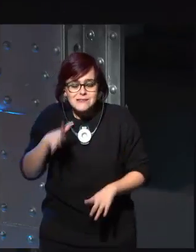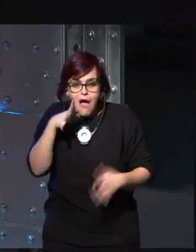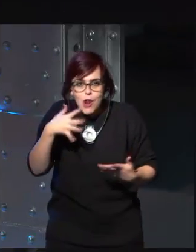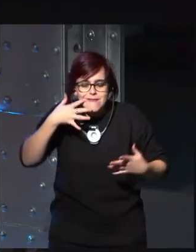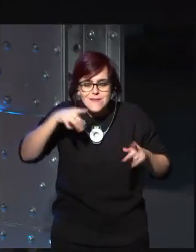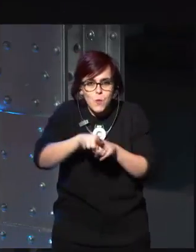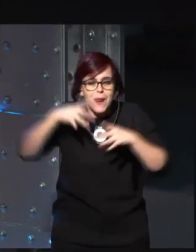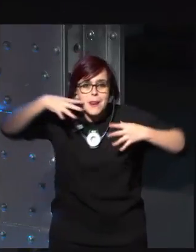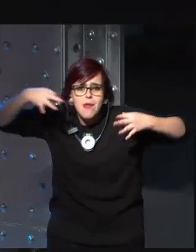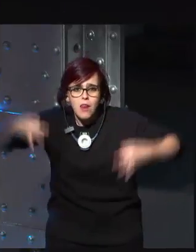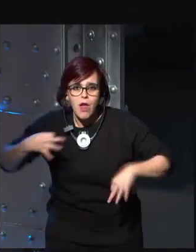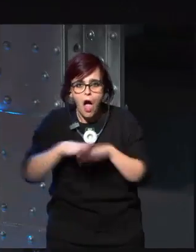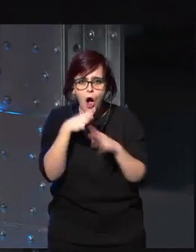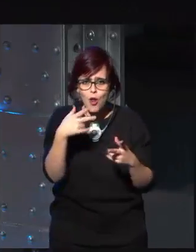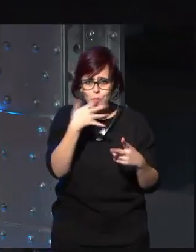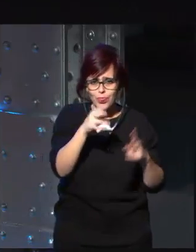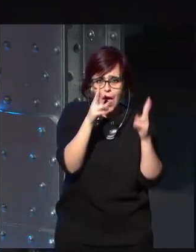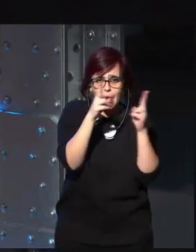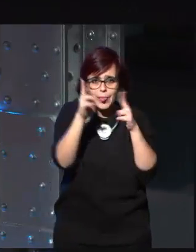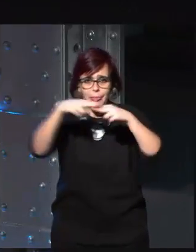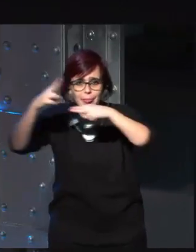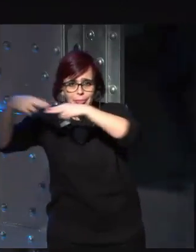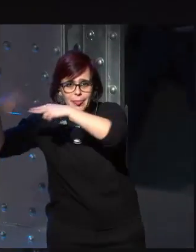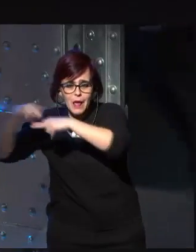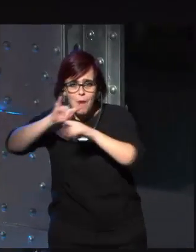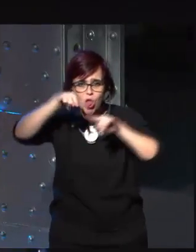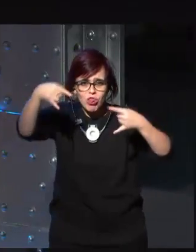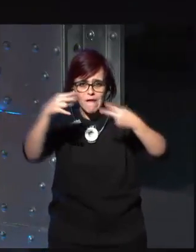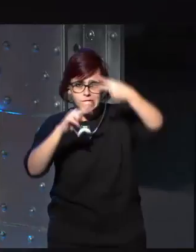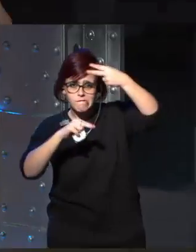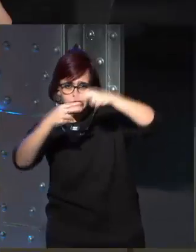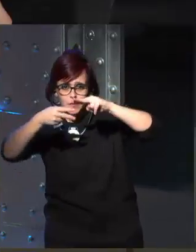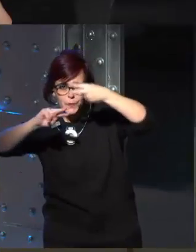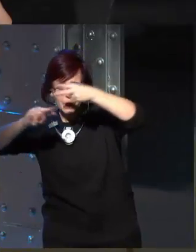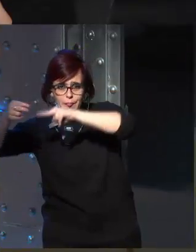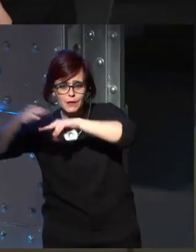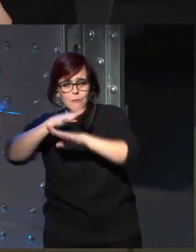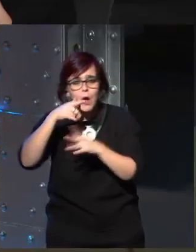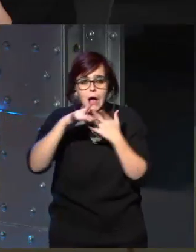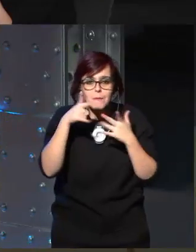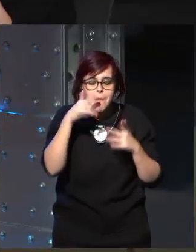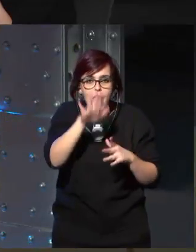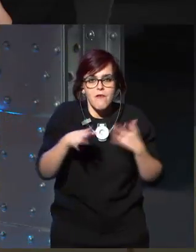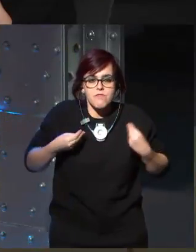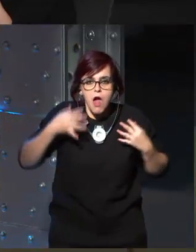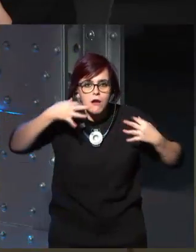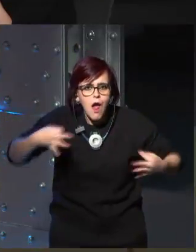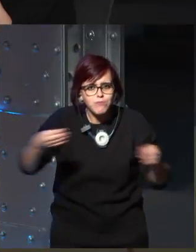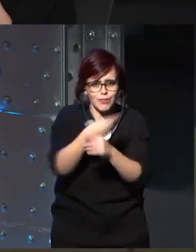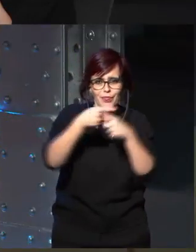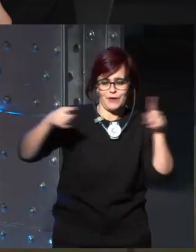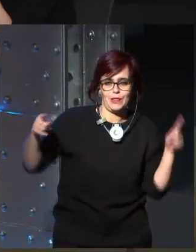make something that was completely detached from real life. And in a way, I kind of see